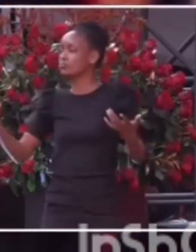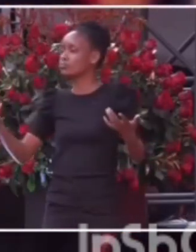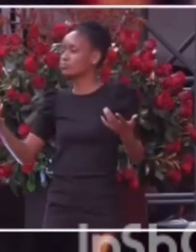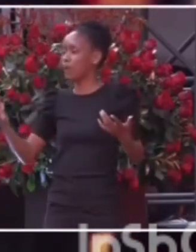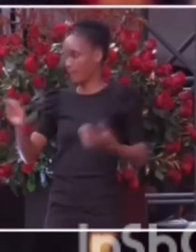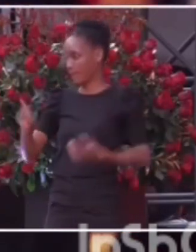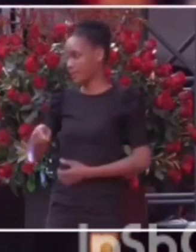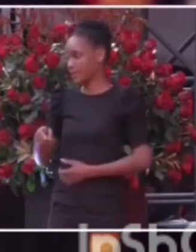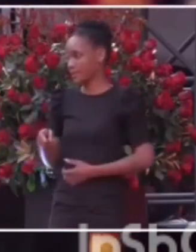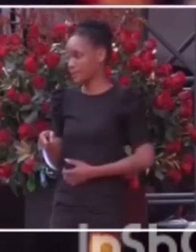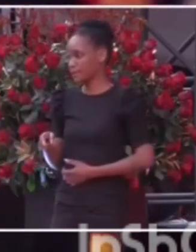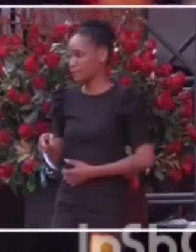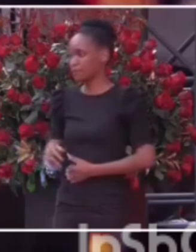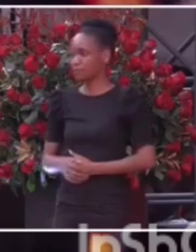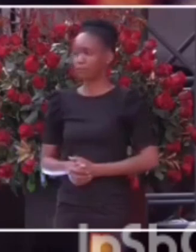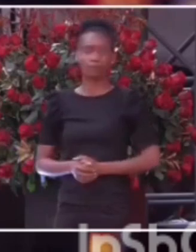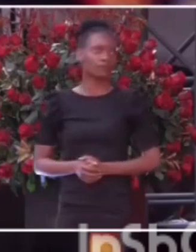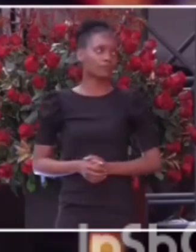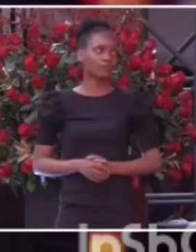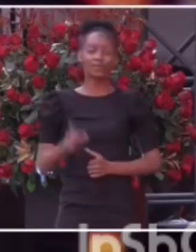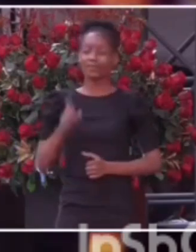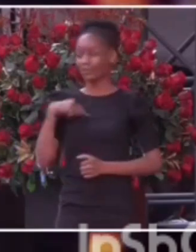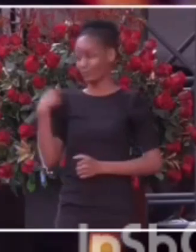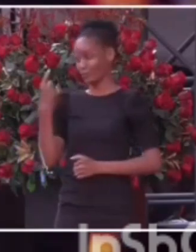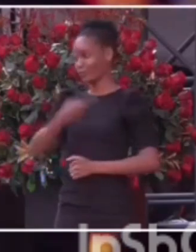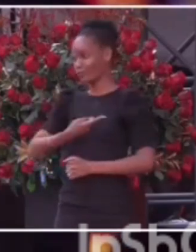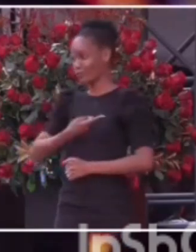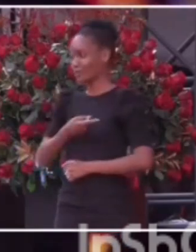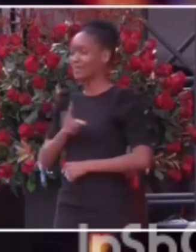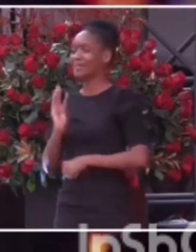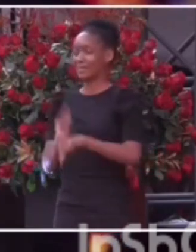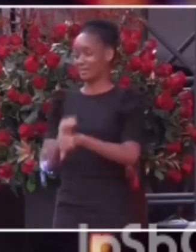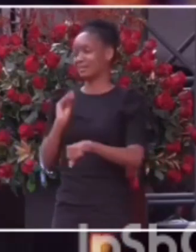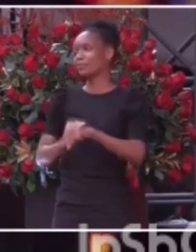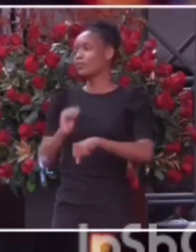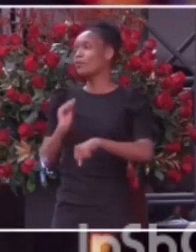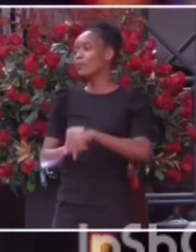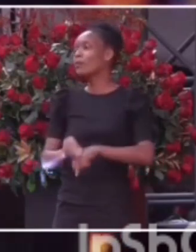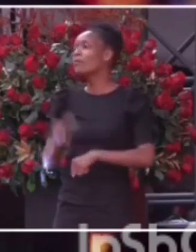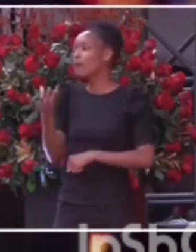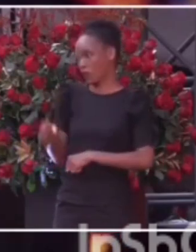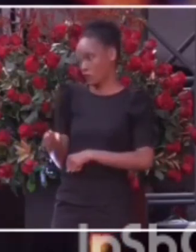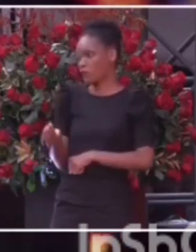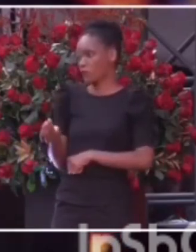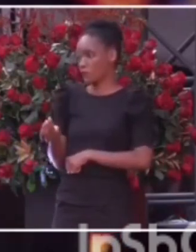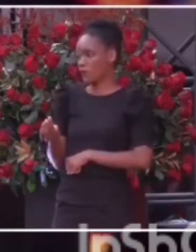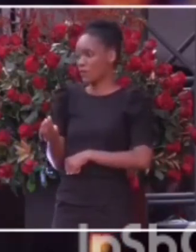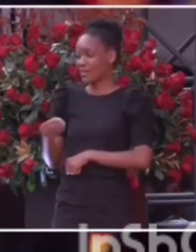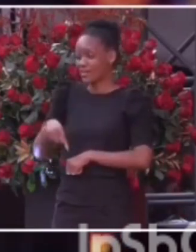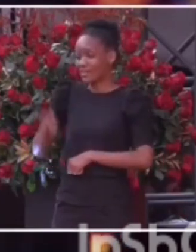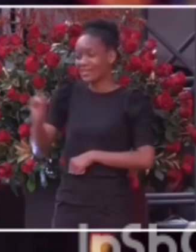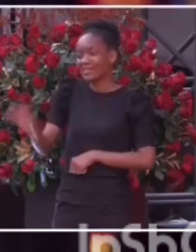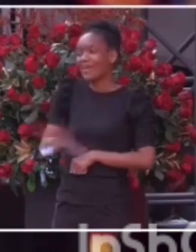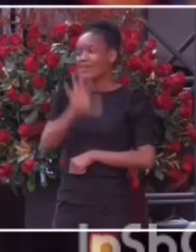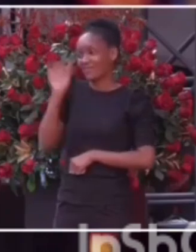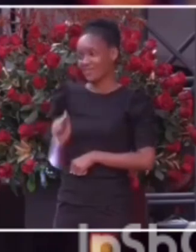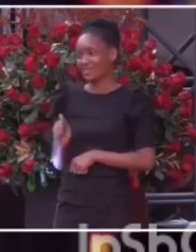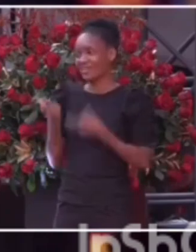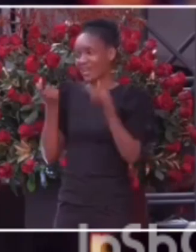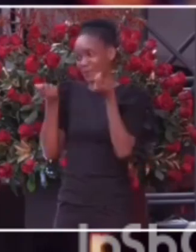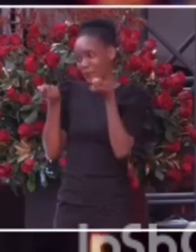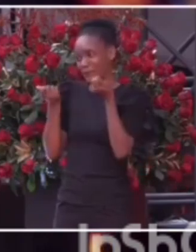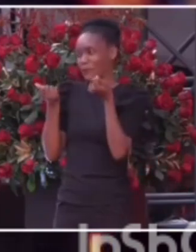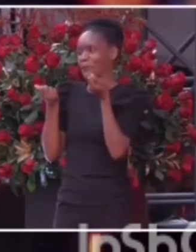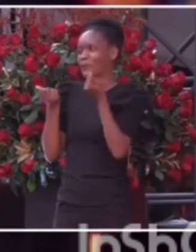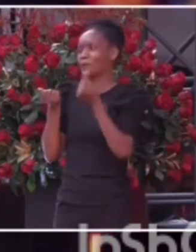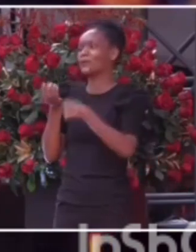Comrades, we are in crisis. South Africa is in financial crisis, and